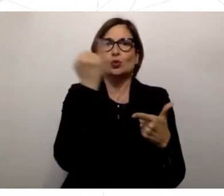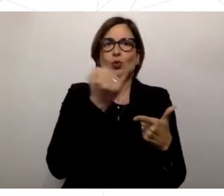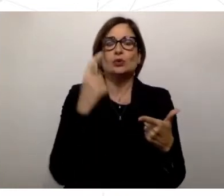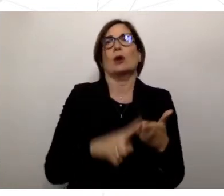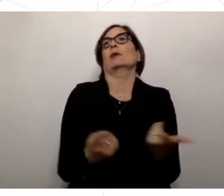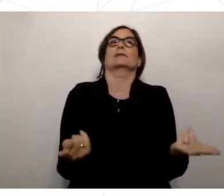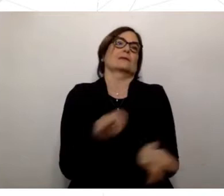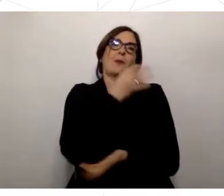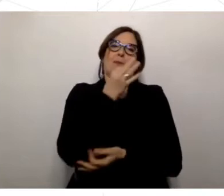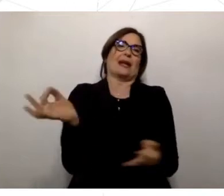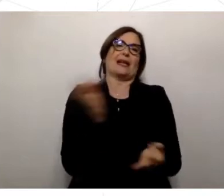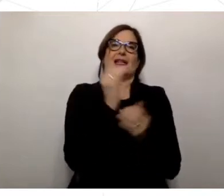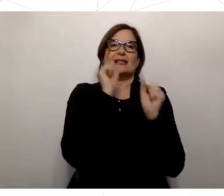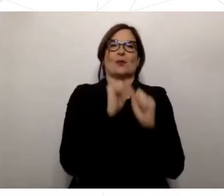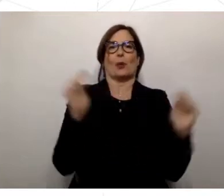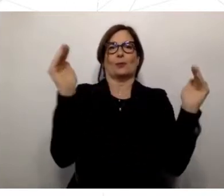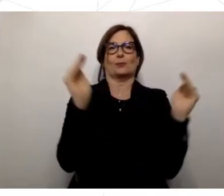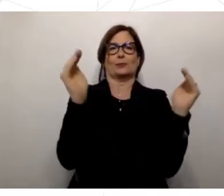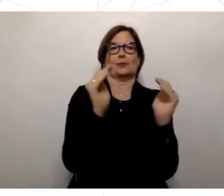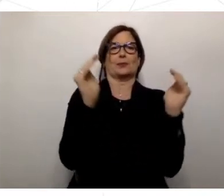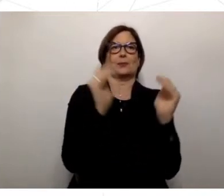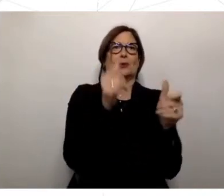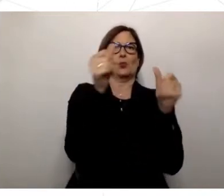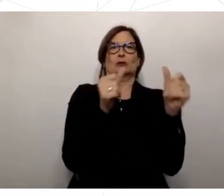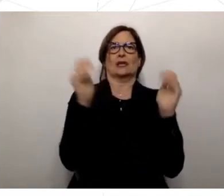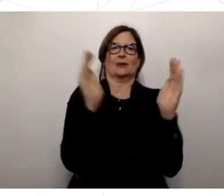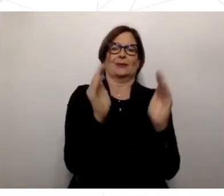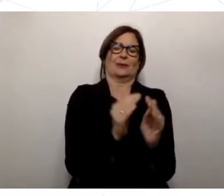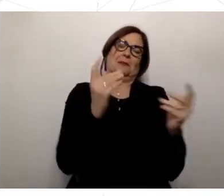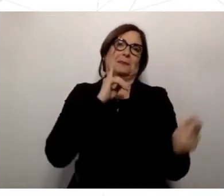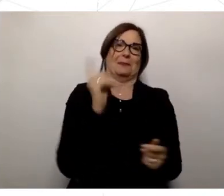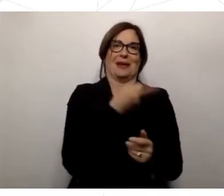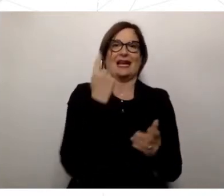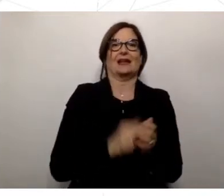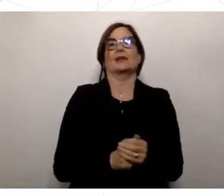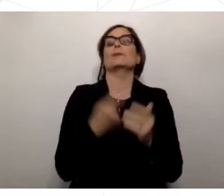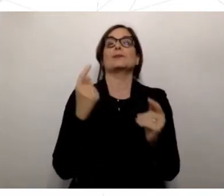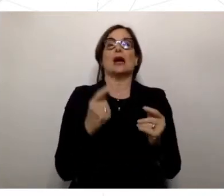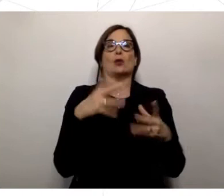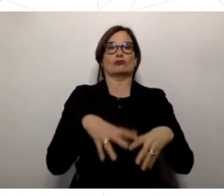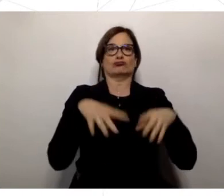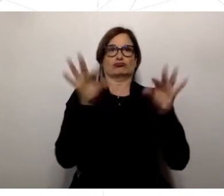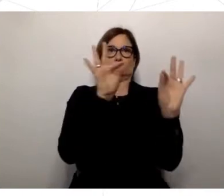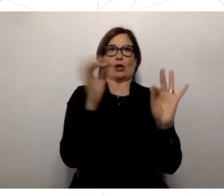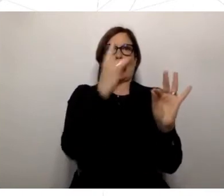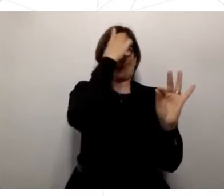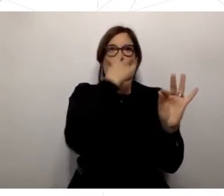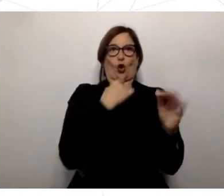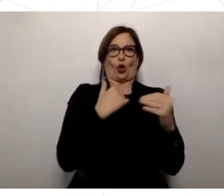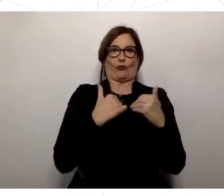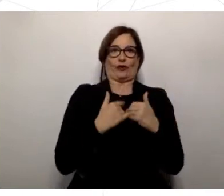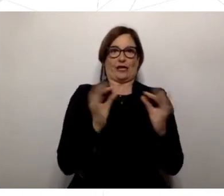is a fantastic direction to be able to go. Once we've built our profile, we can assign it